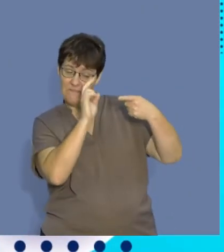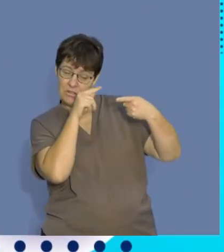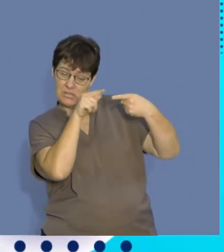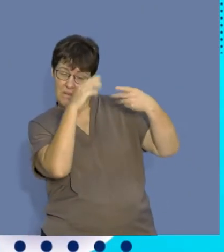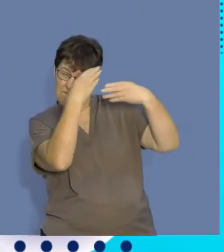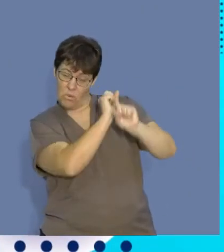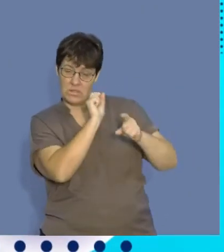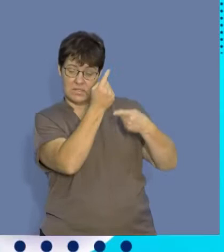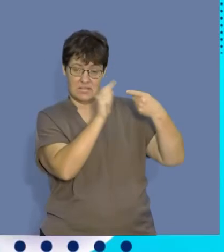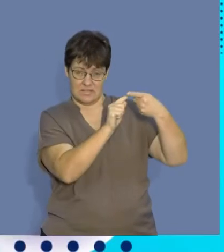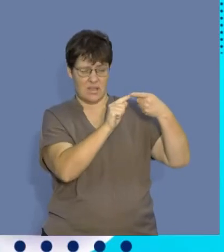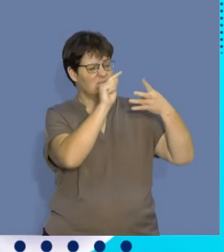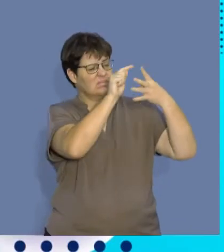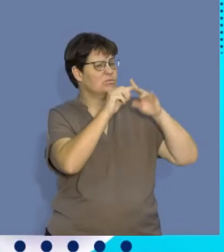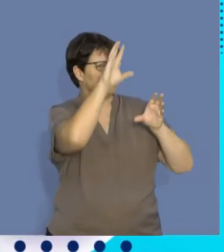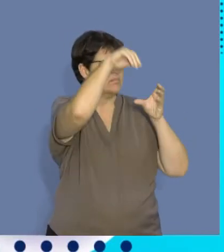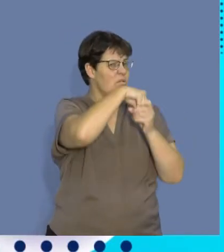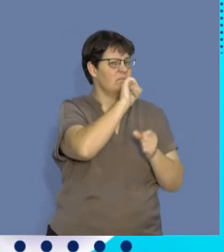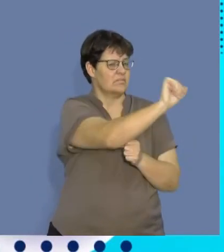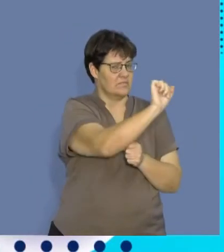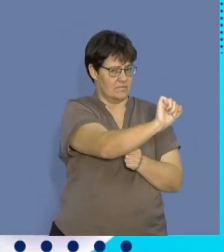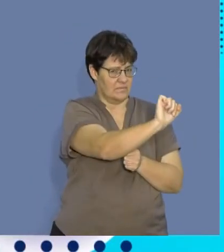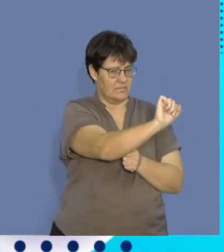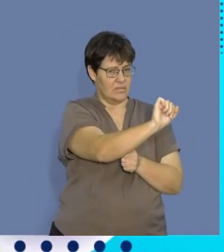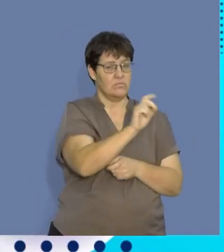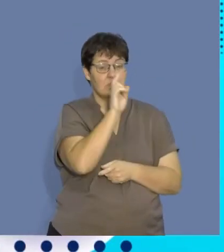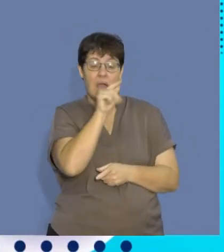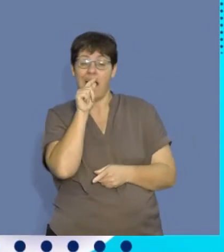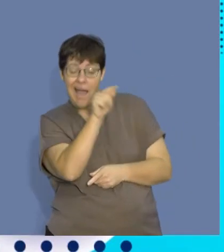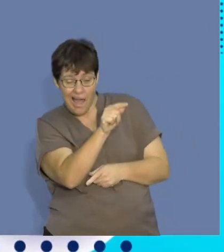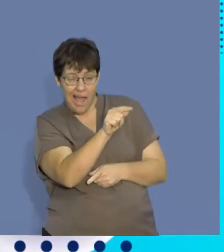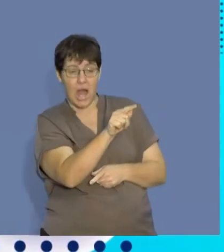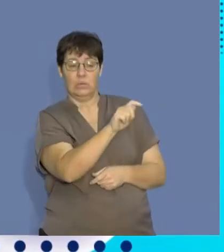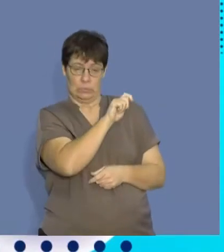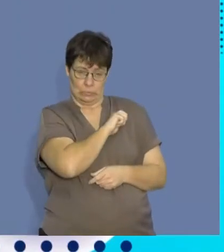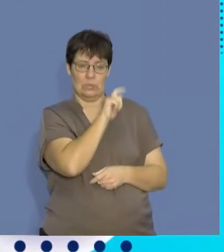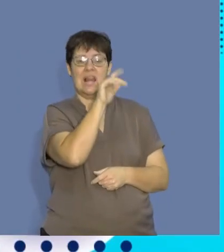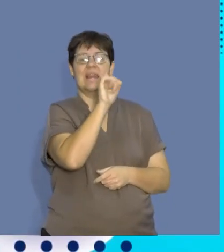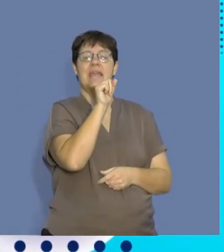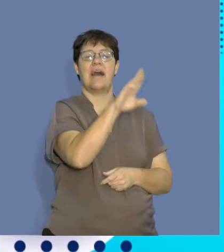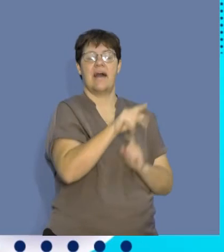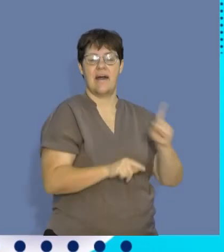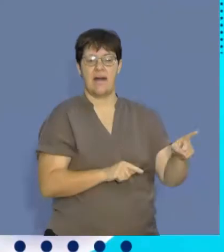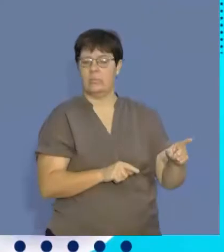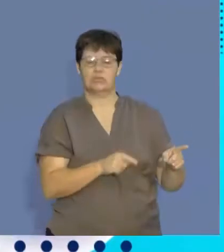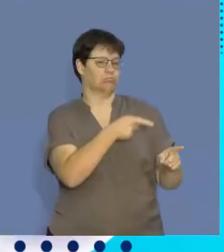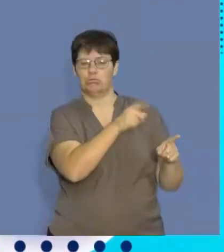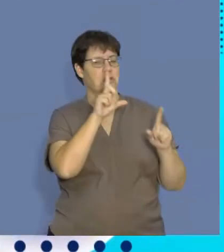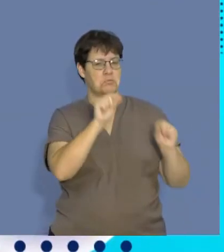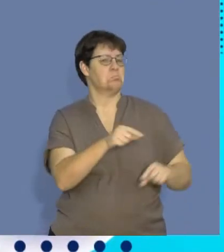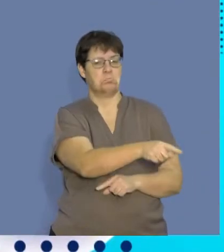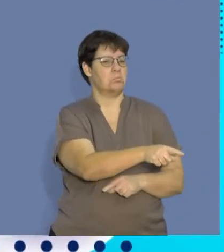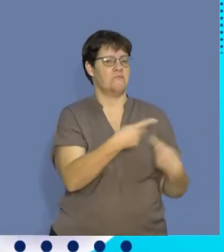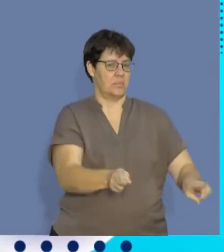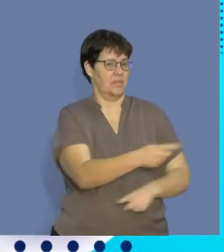linear function and see how do we then see what is and what is not, and try to see how do we actually